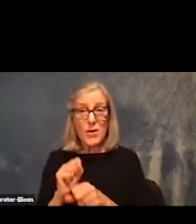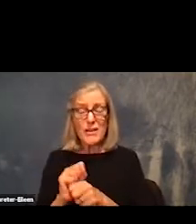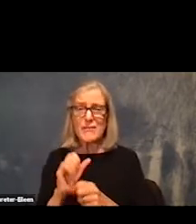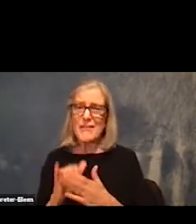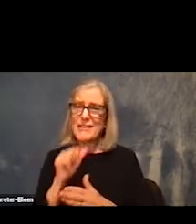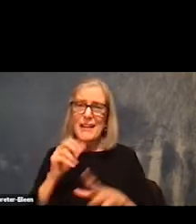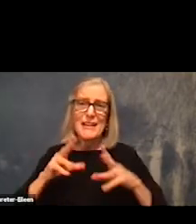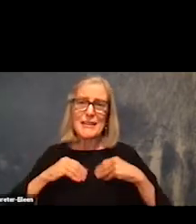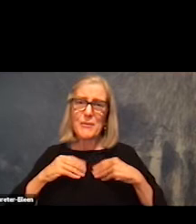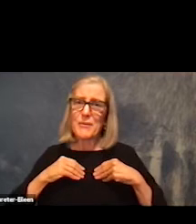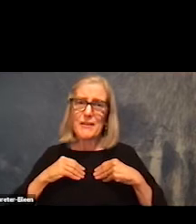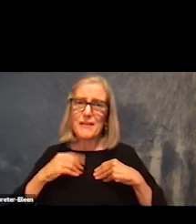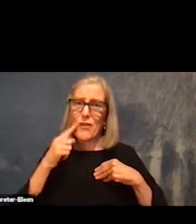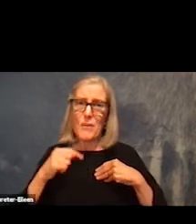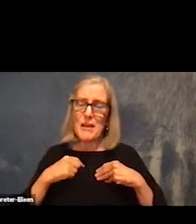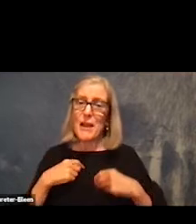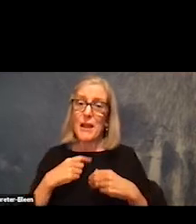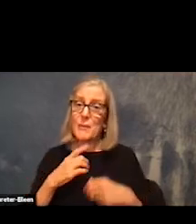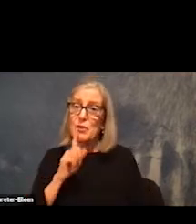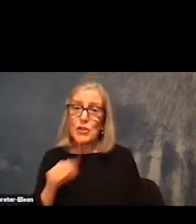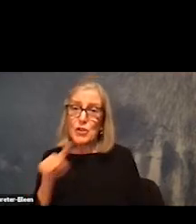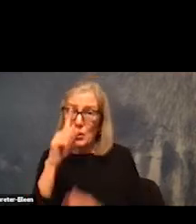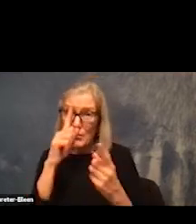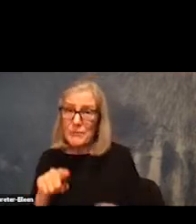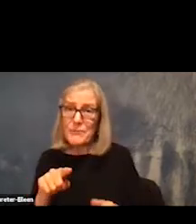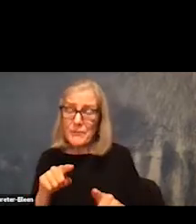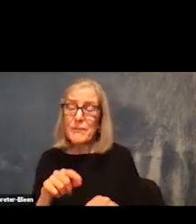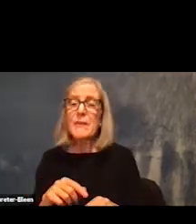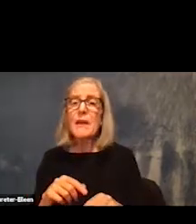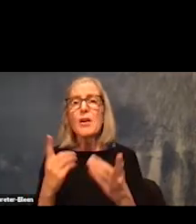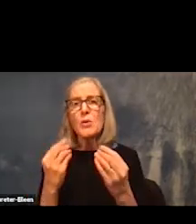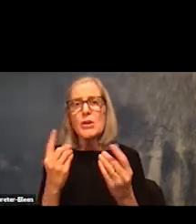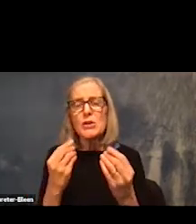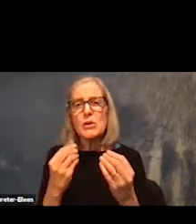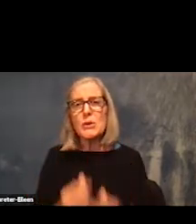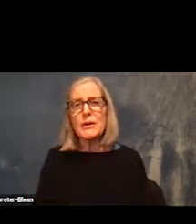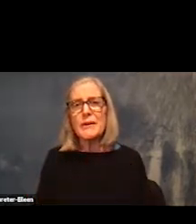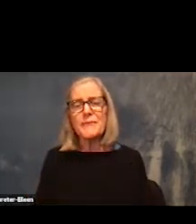too hard to allow this trend to continue. So what can we do?